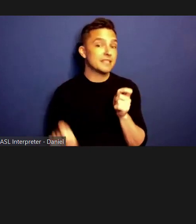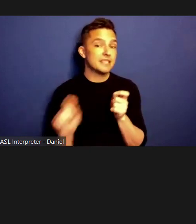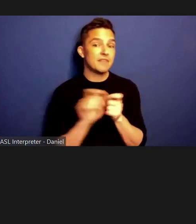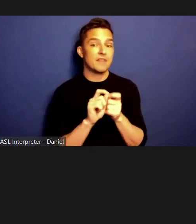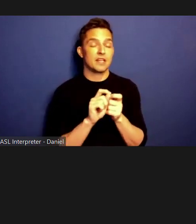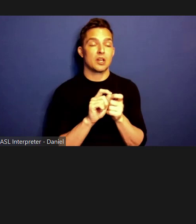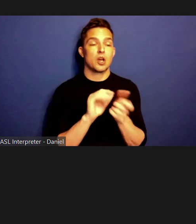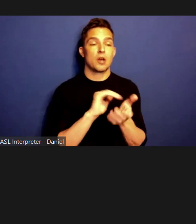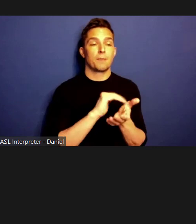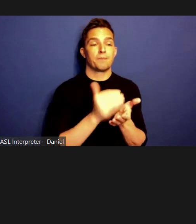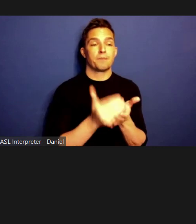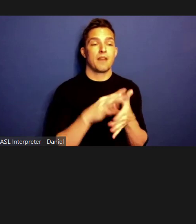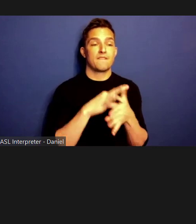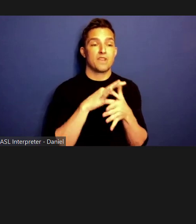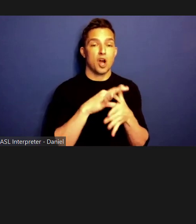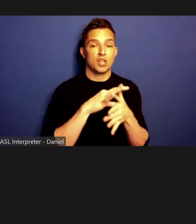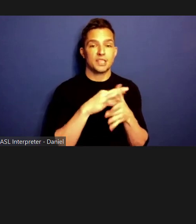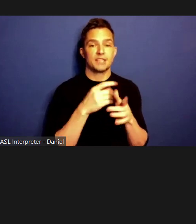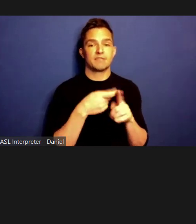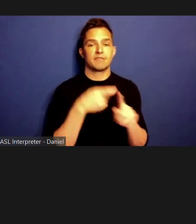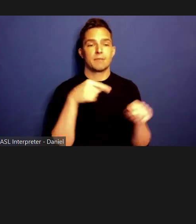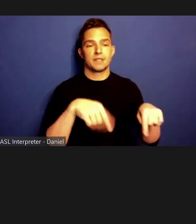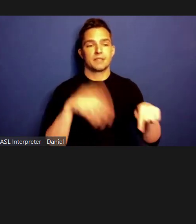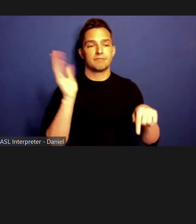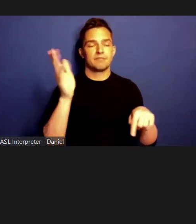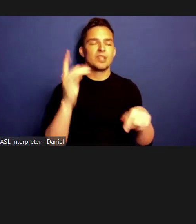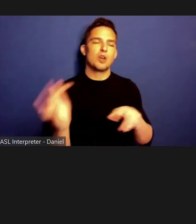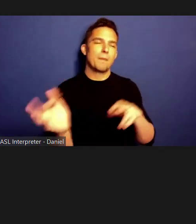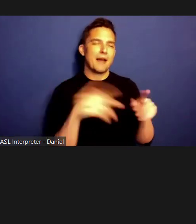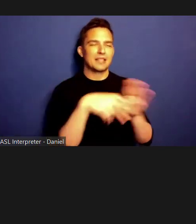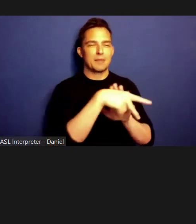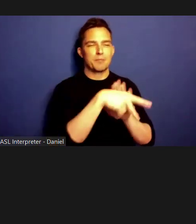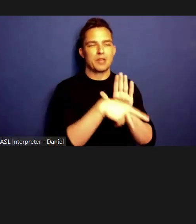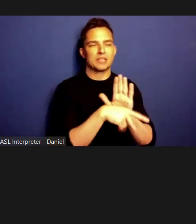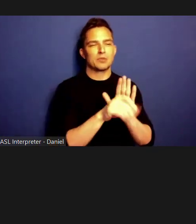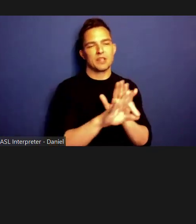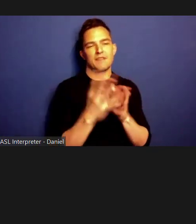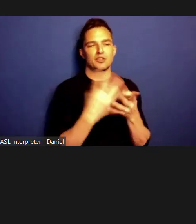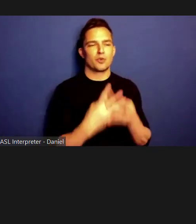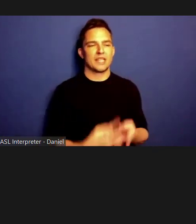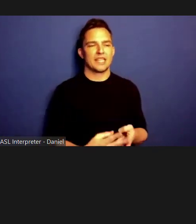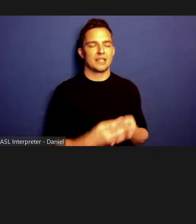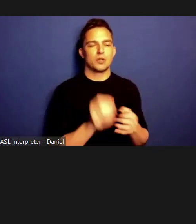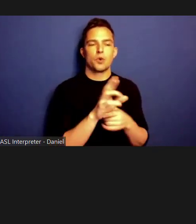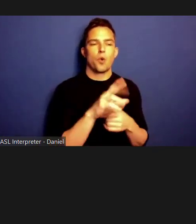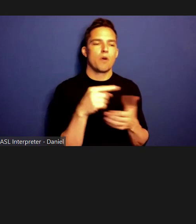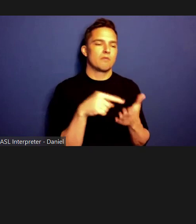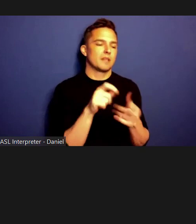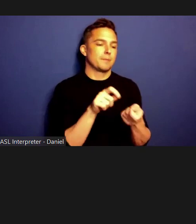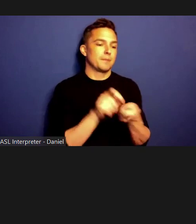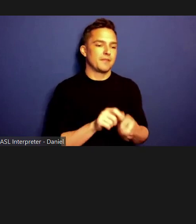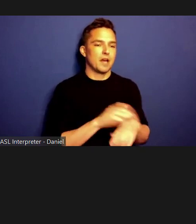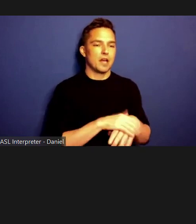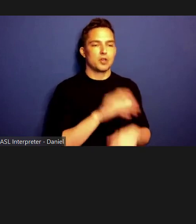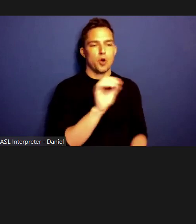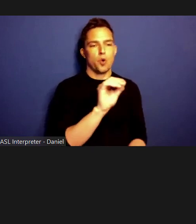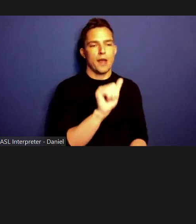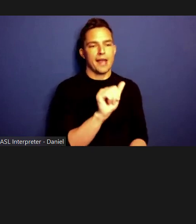of content, remember, you can go back to the principles of screening or the specifics